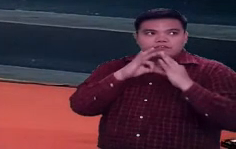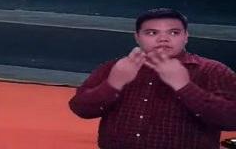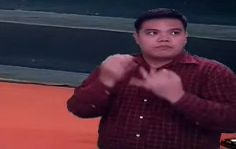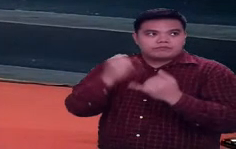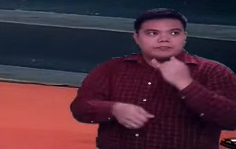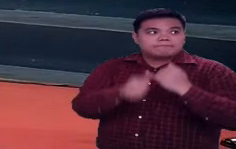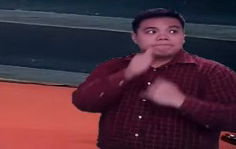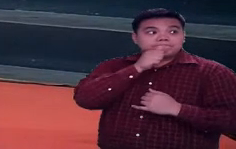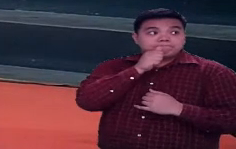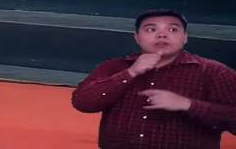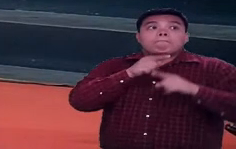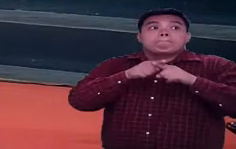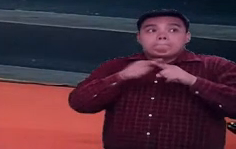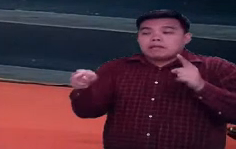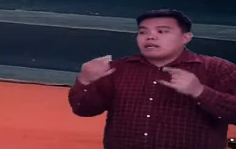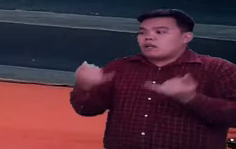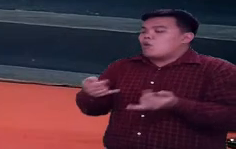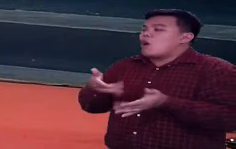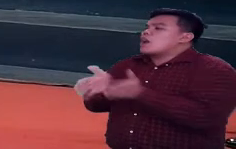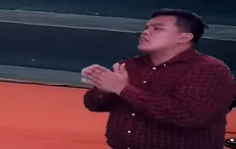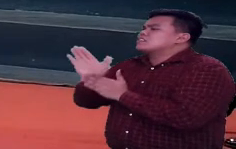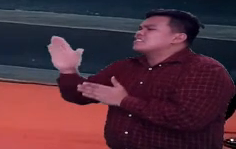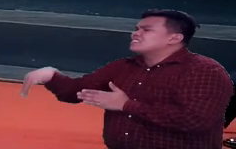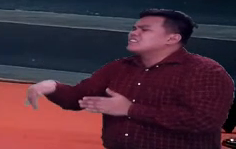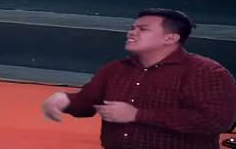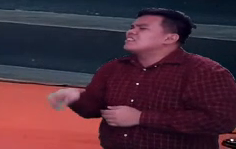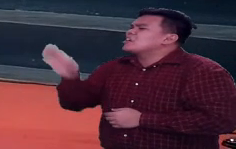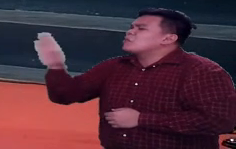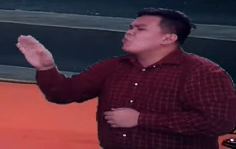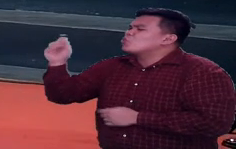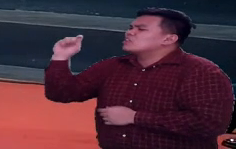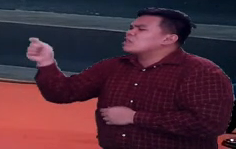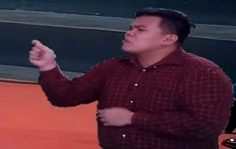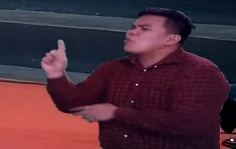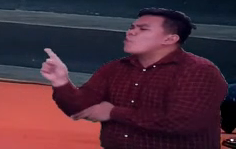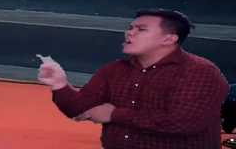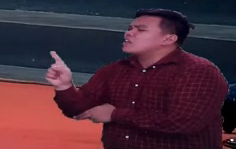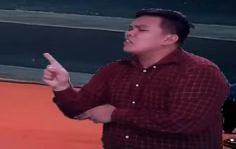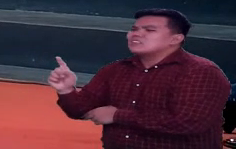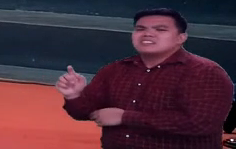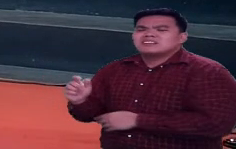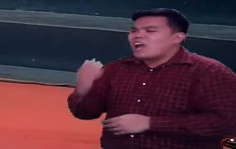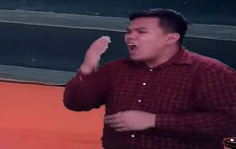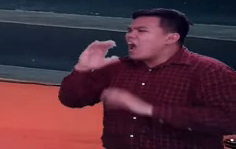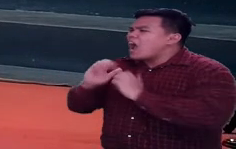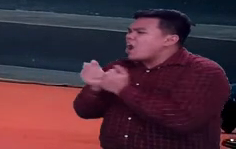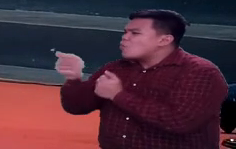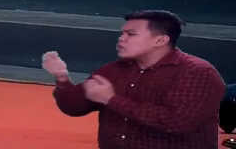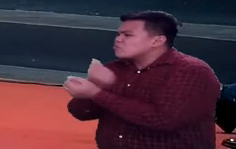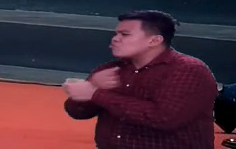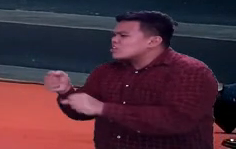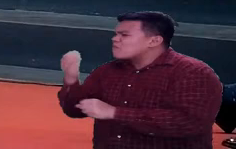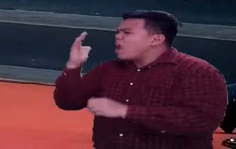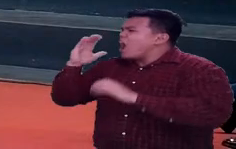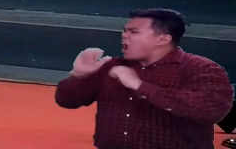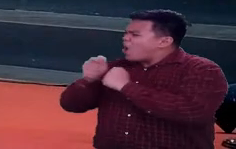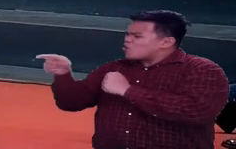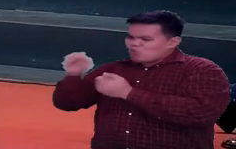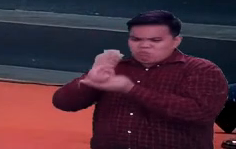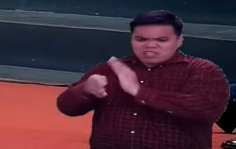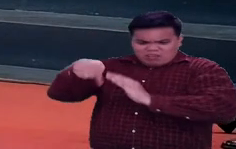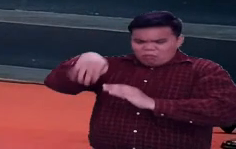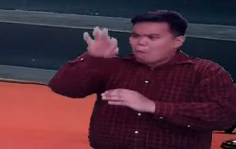but I asked him to tell me your testimony. How did you get saved? How did you come to being a